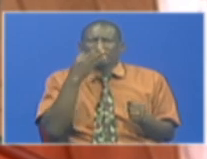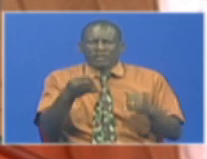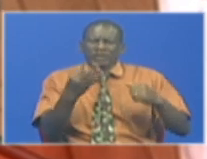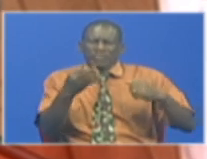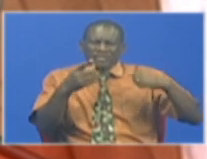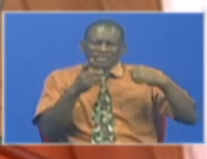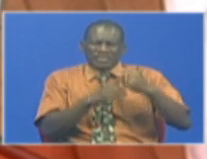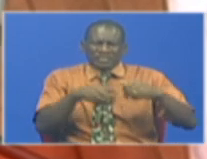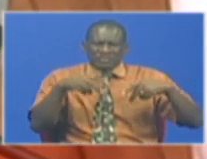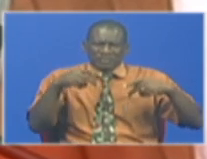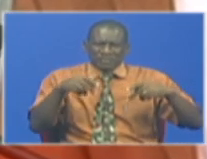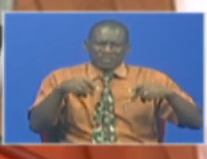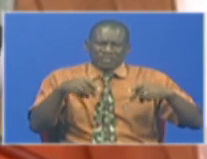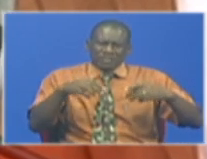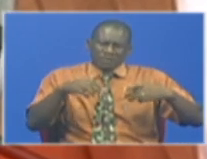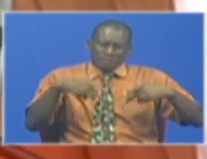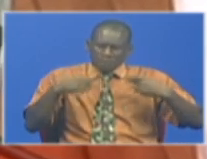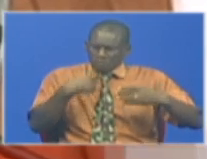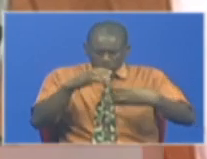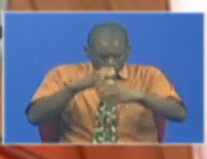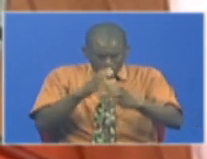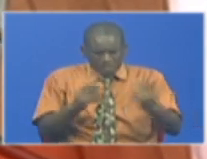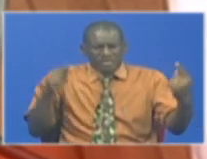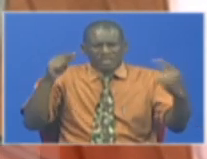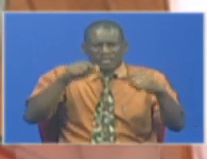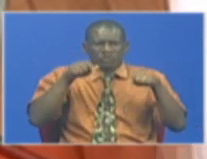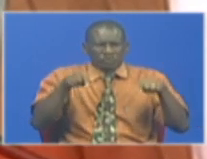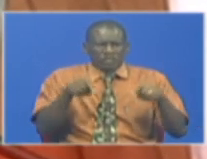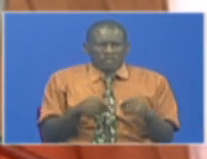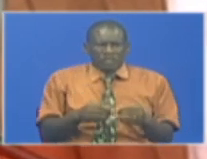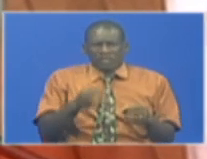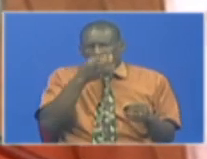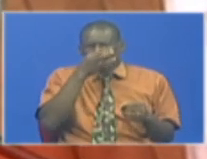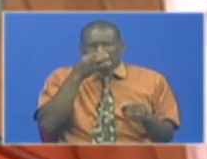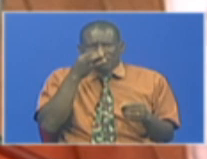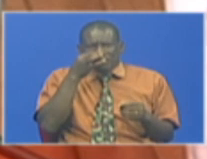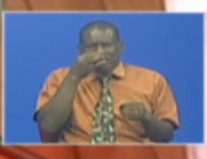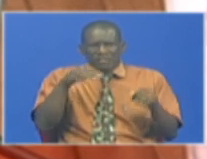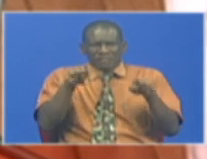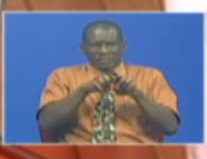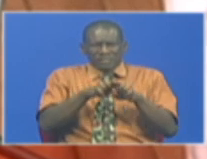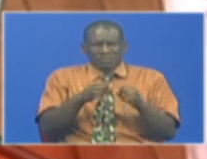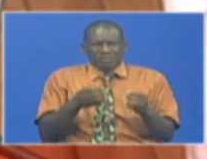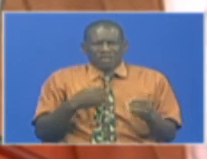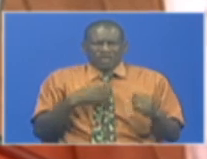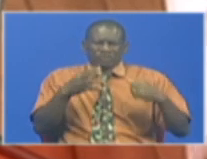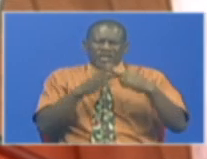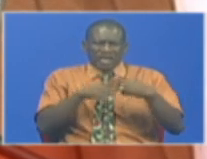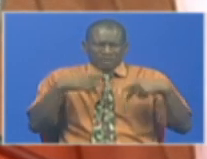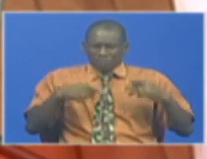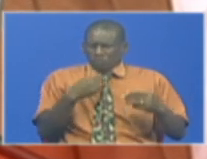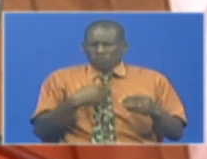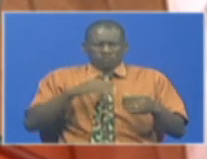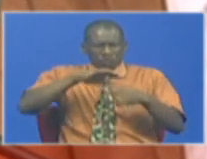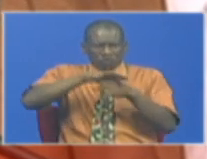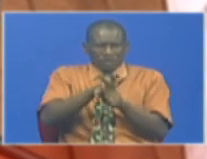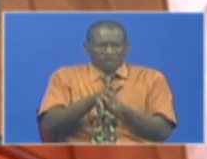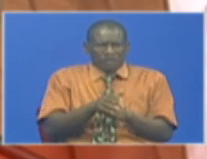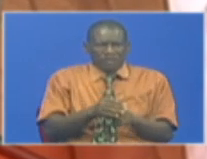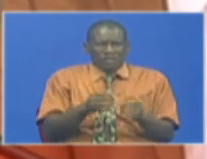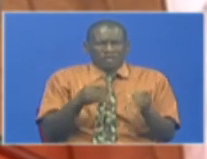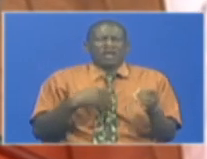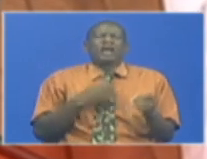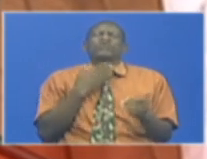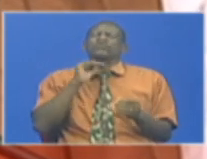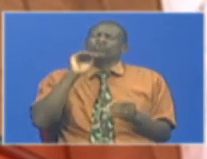115,336 number of samples tested so far. Nyeri still remains with 9 persons infected, and I want